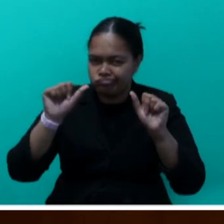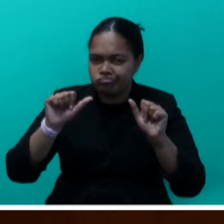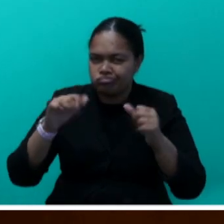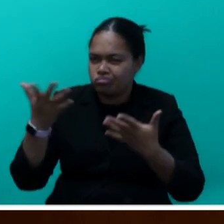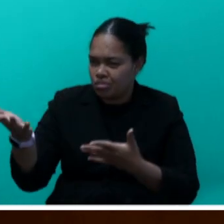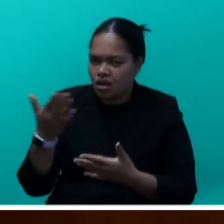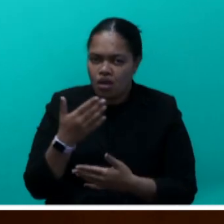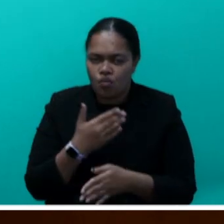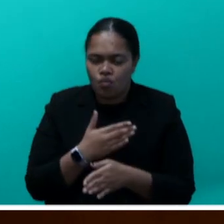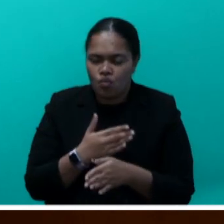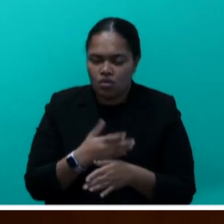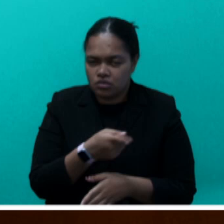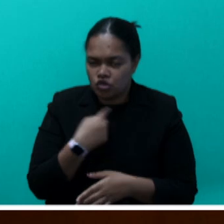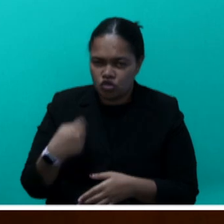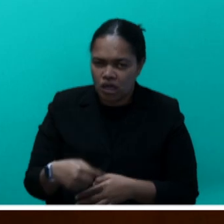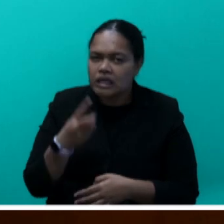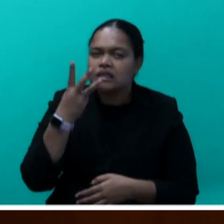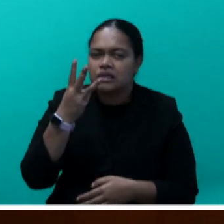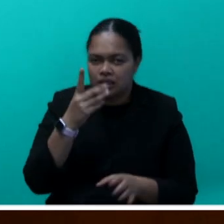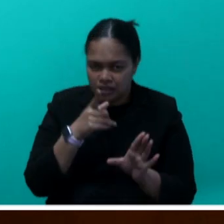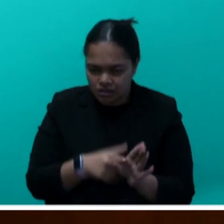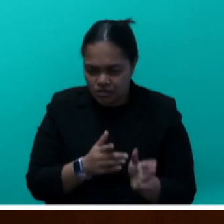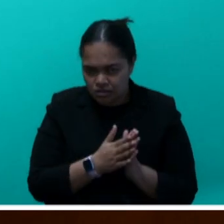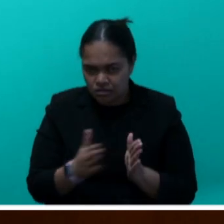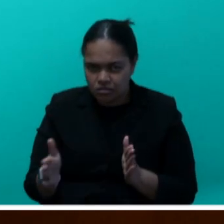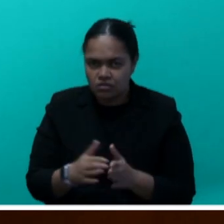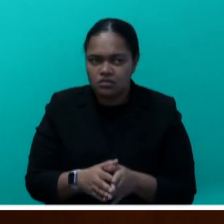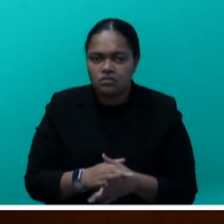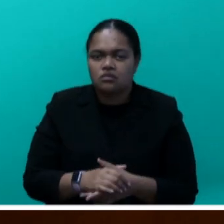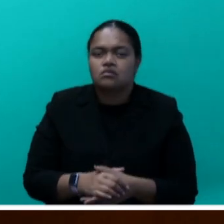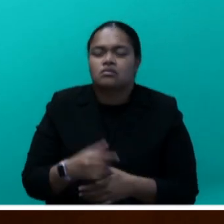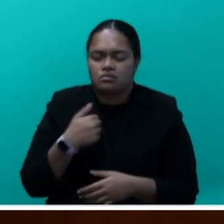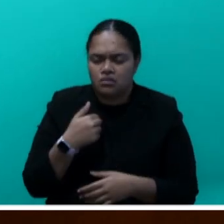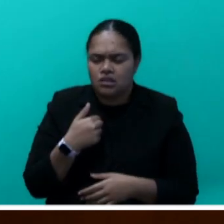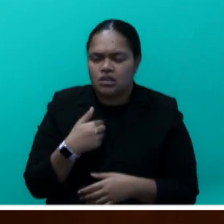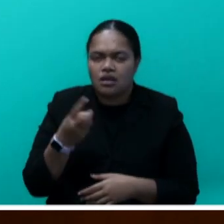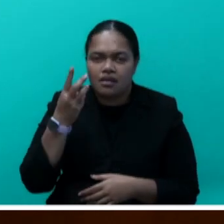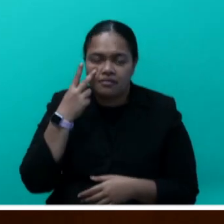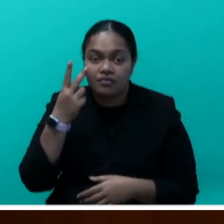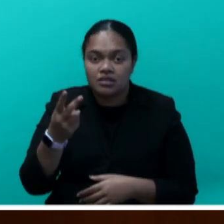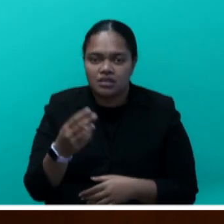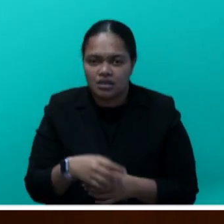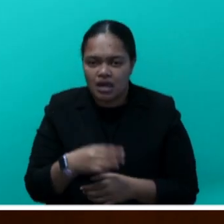China in just 3 decades since my previous state visit in 1994.